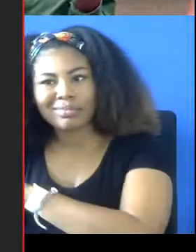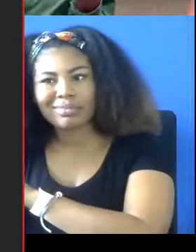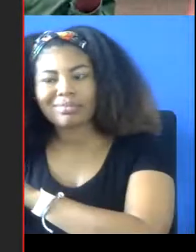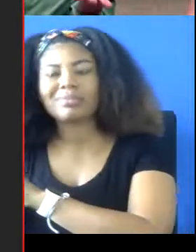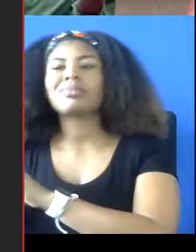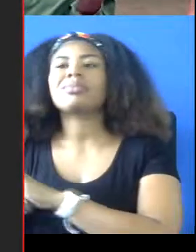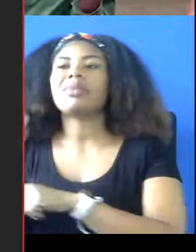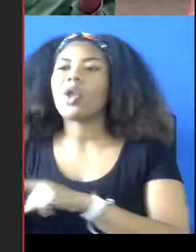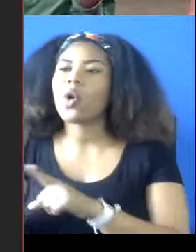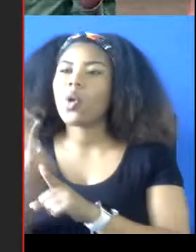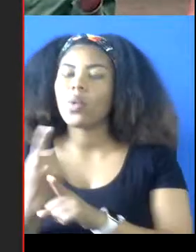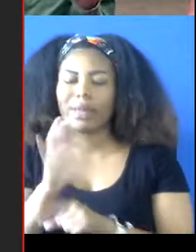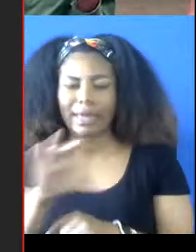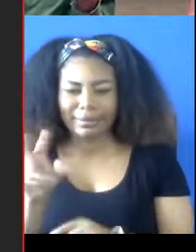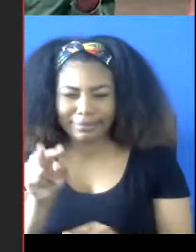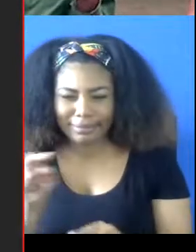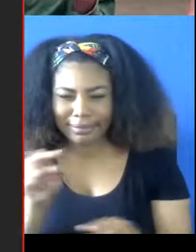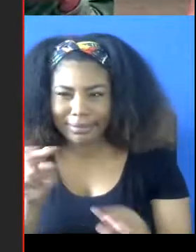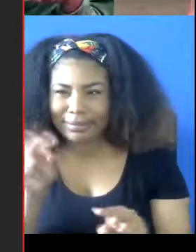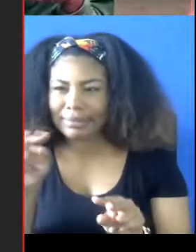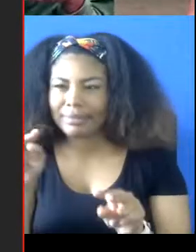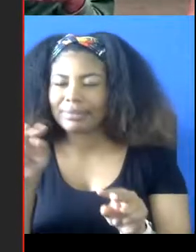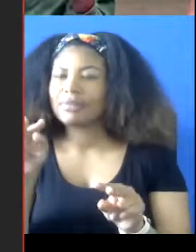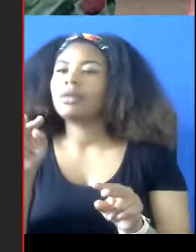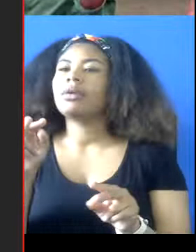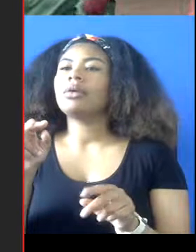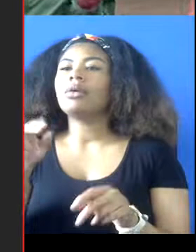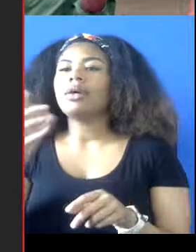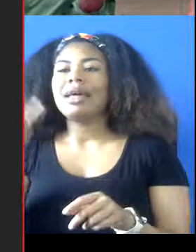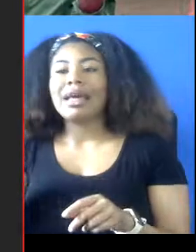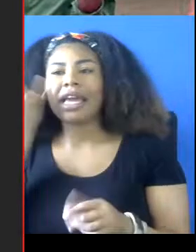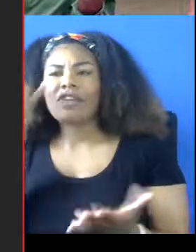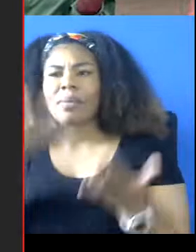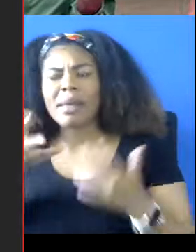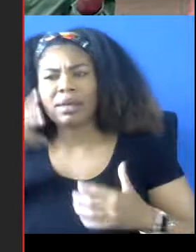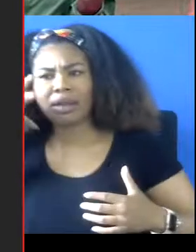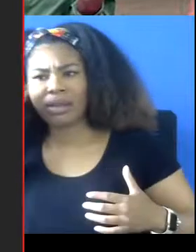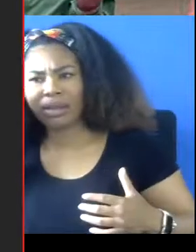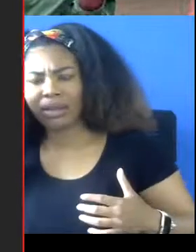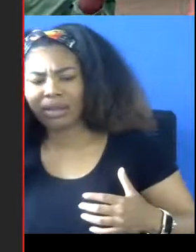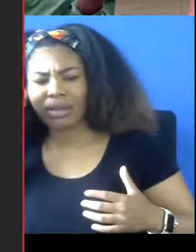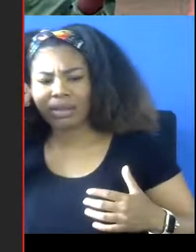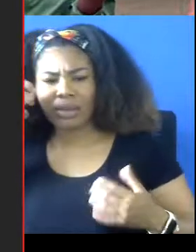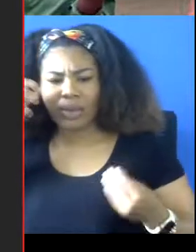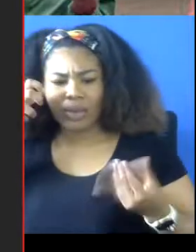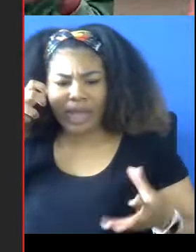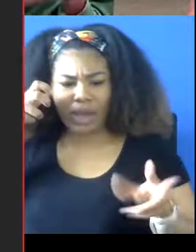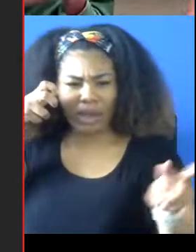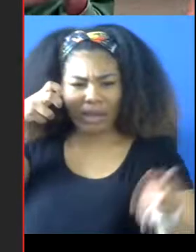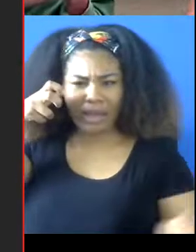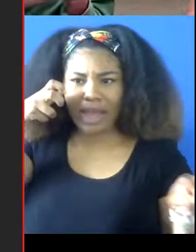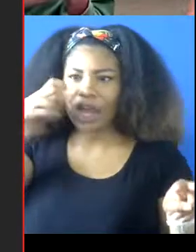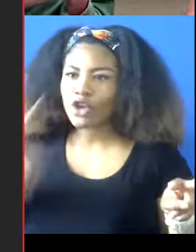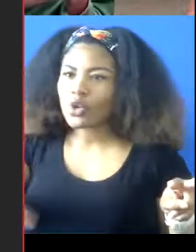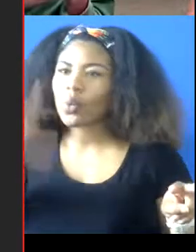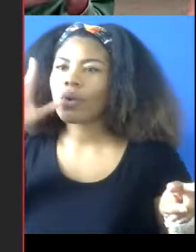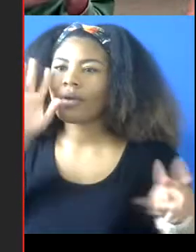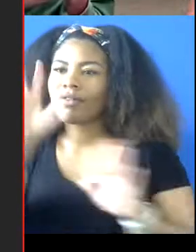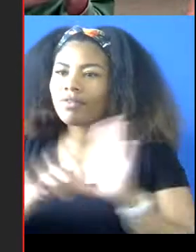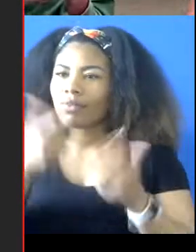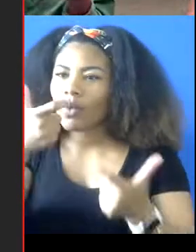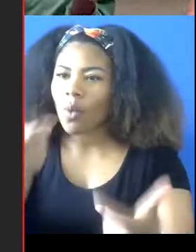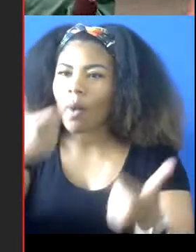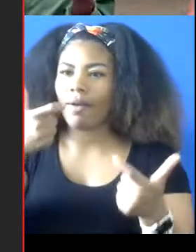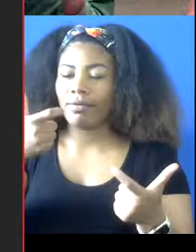having the audio in, adding that extra modality, how that changed your experience in viewing the video. And